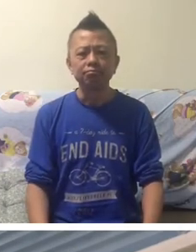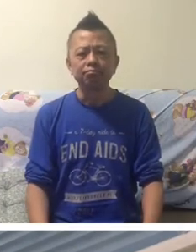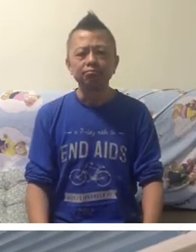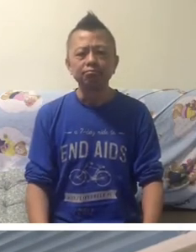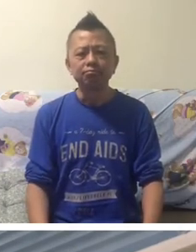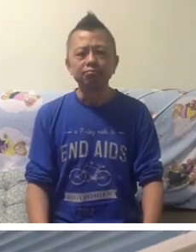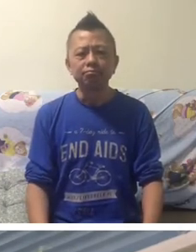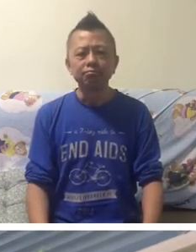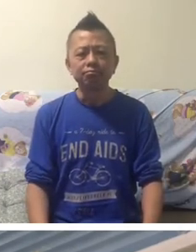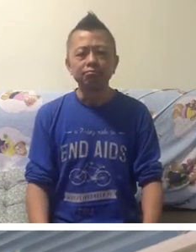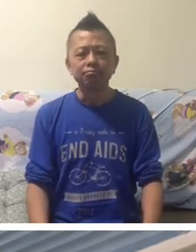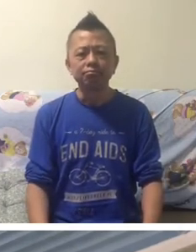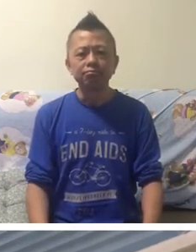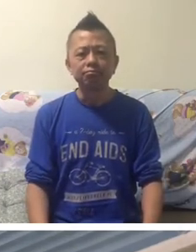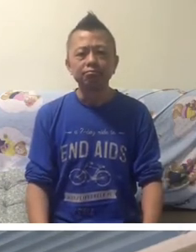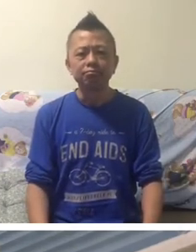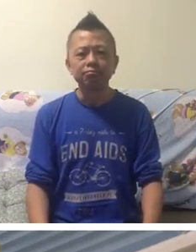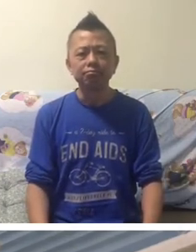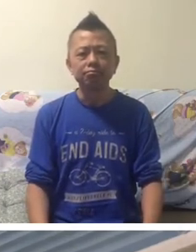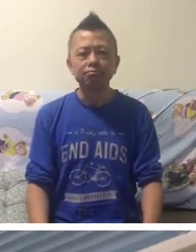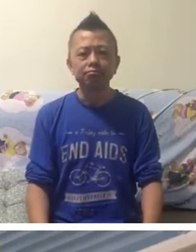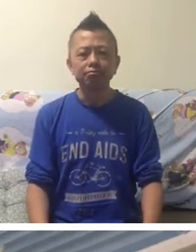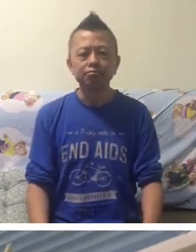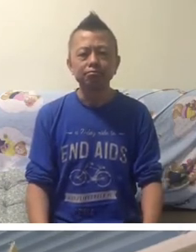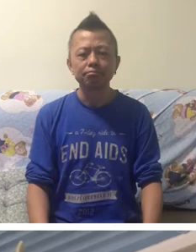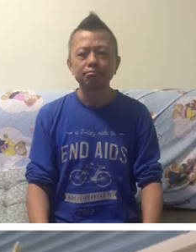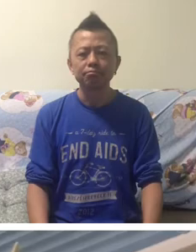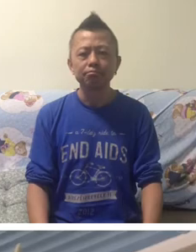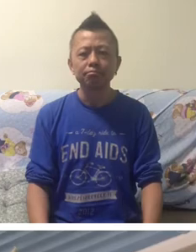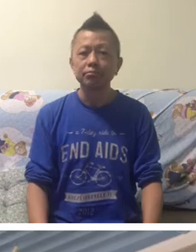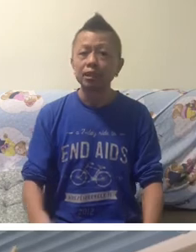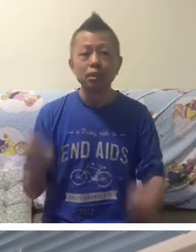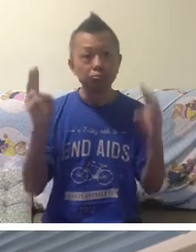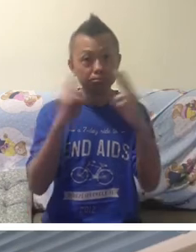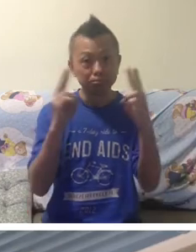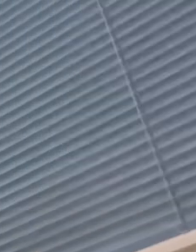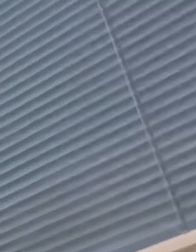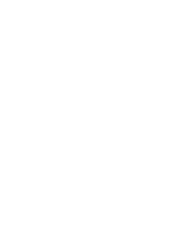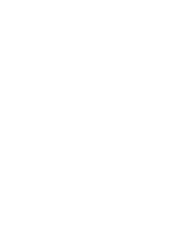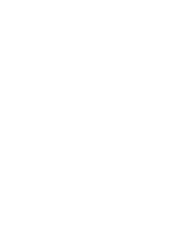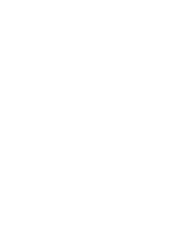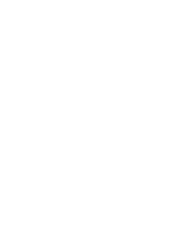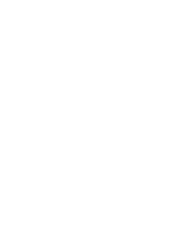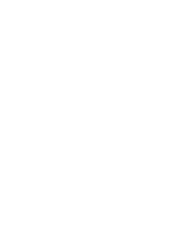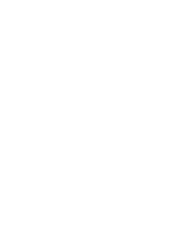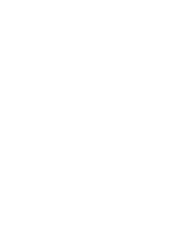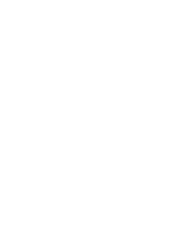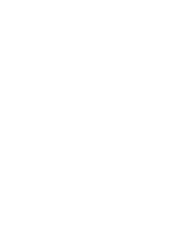the world. So I'll see you soon.